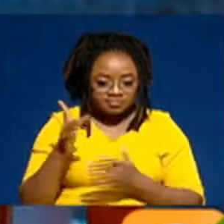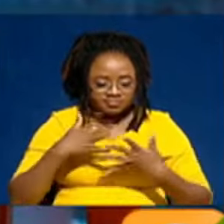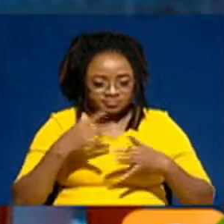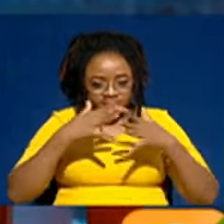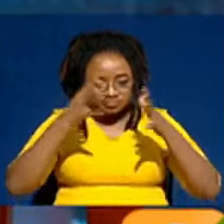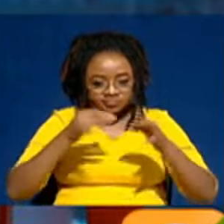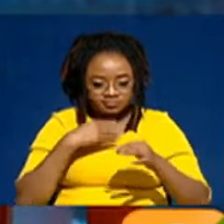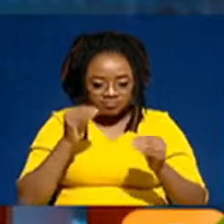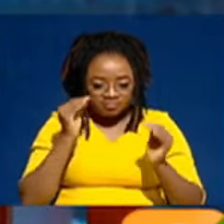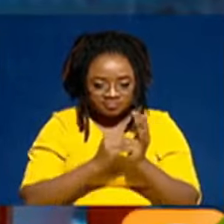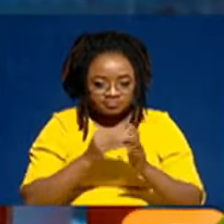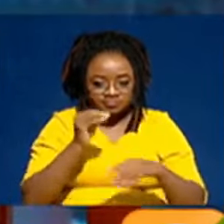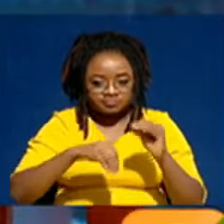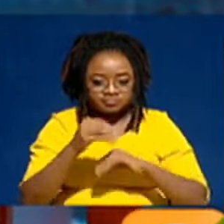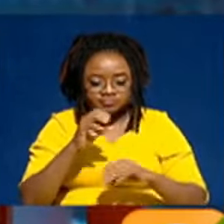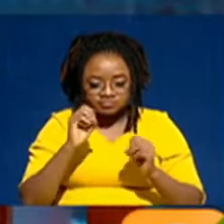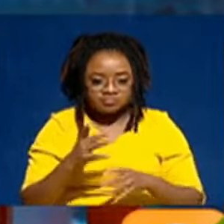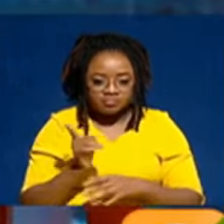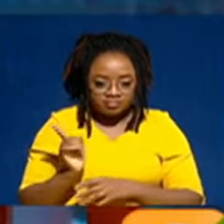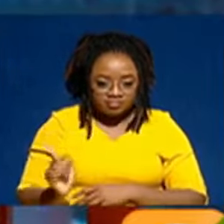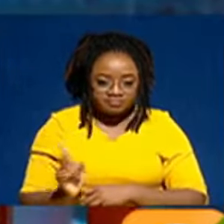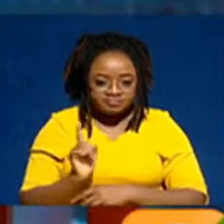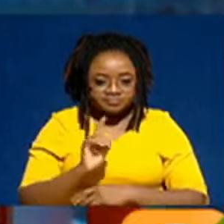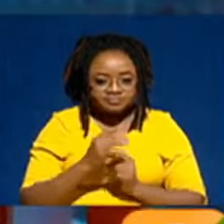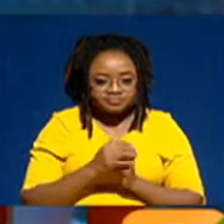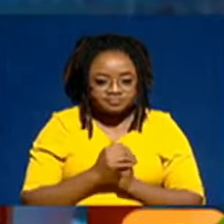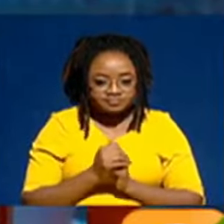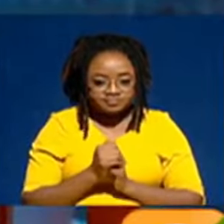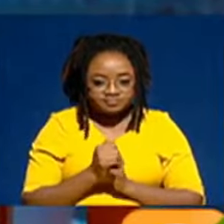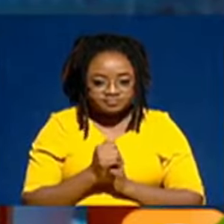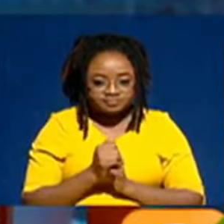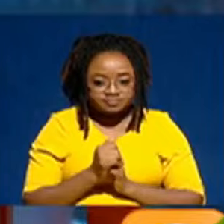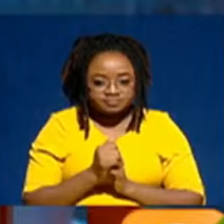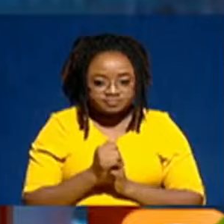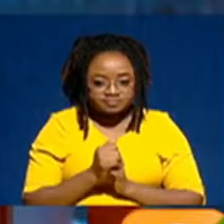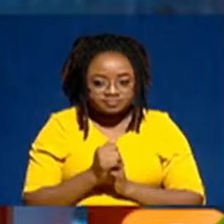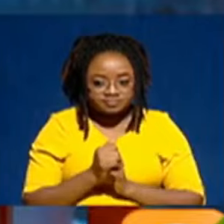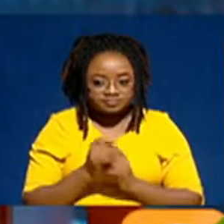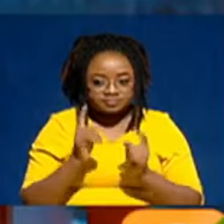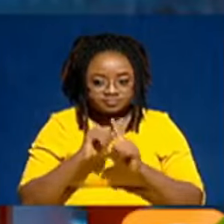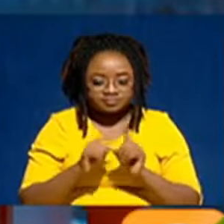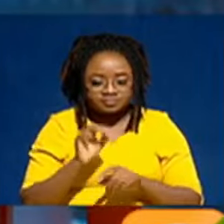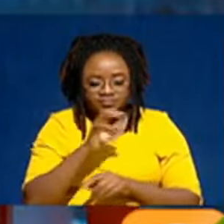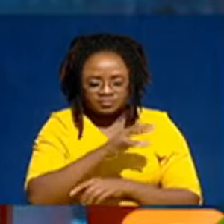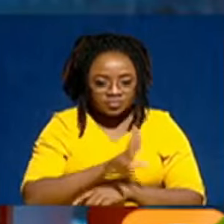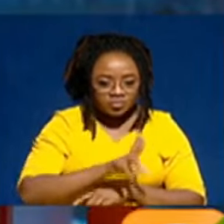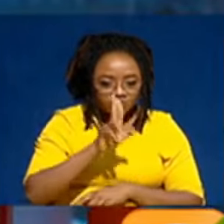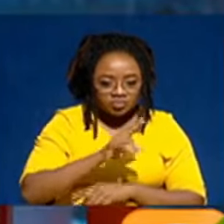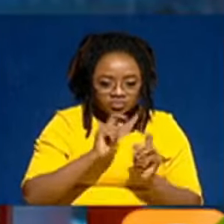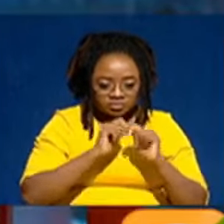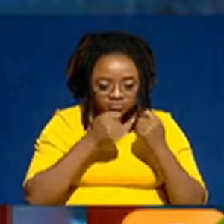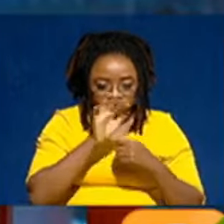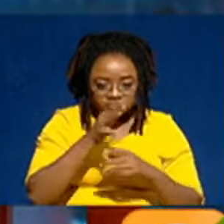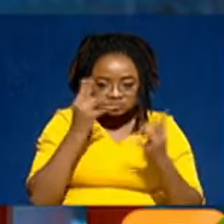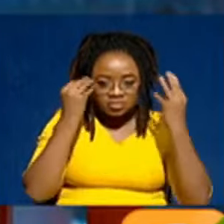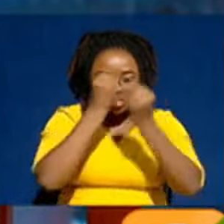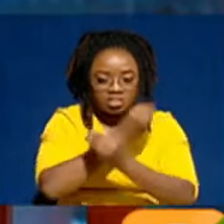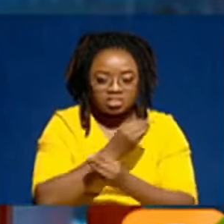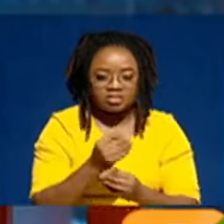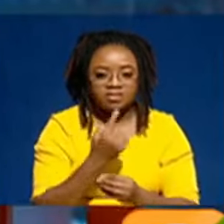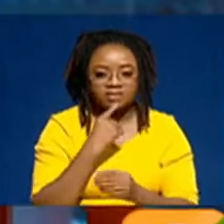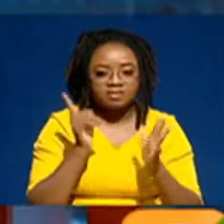with the Uhuru Wamuigai, and his team lied to him. They went and told him, you know, if